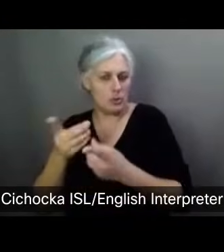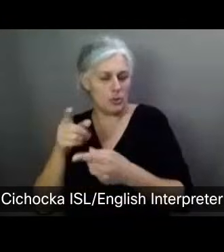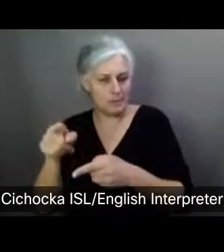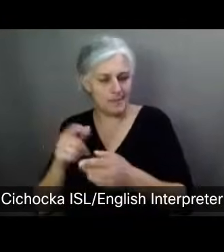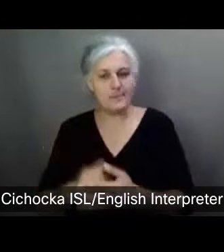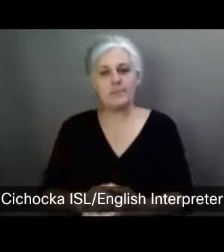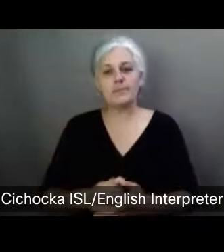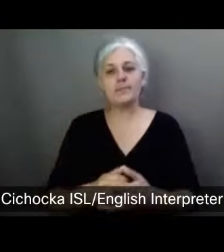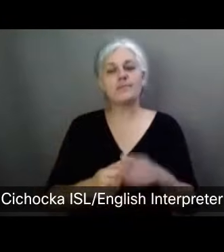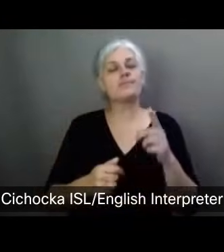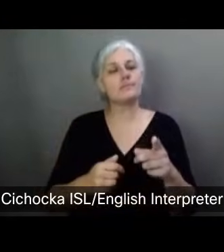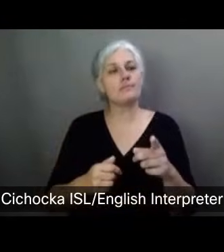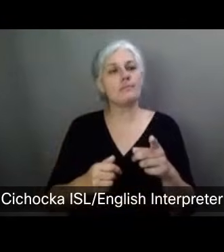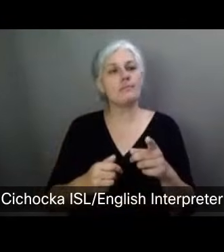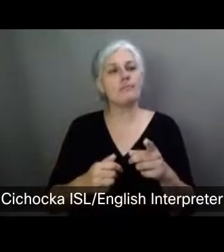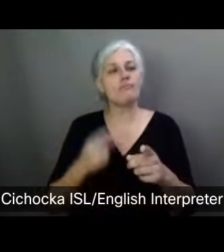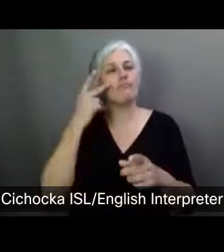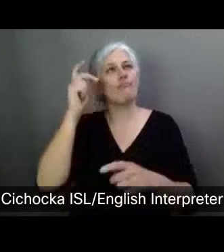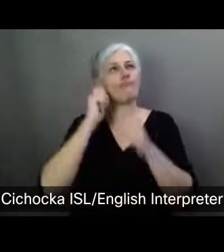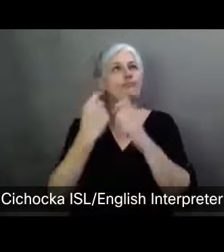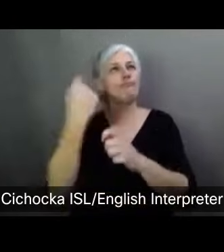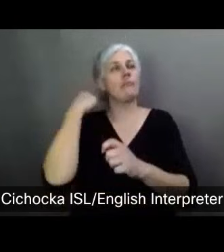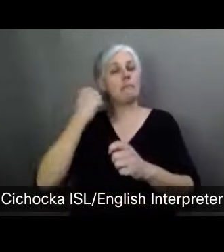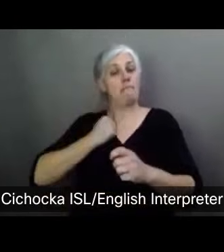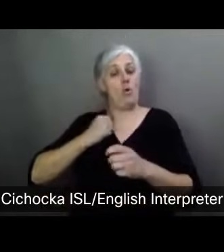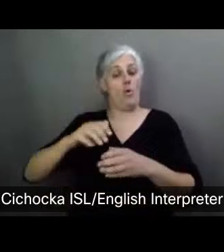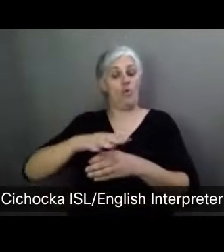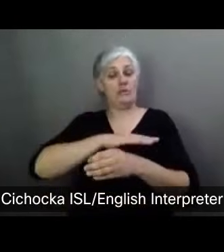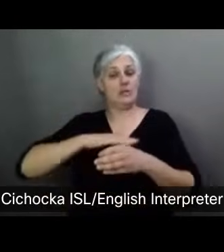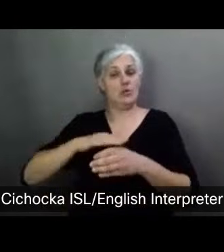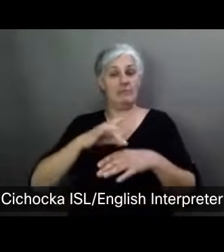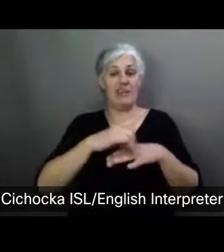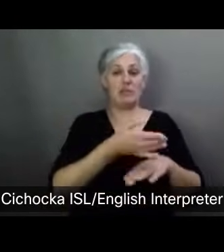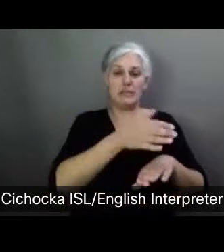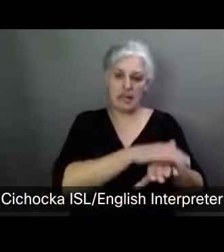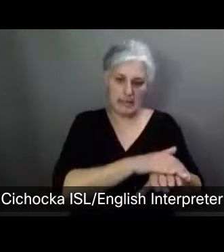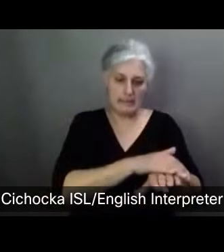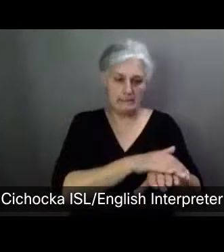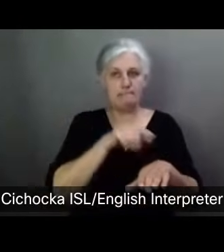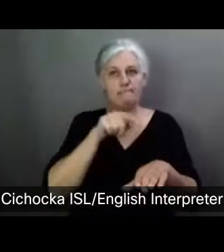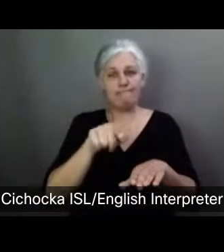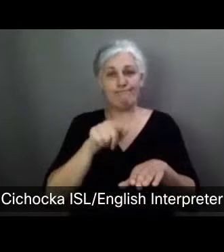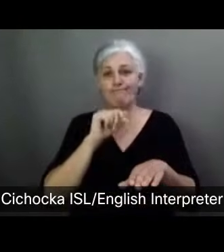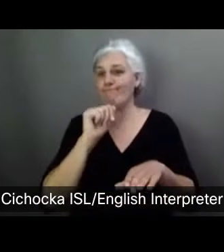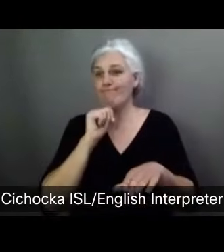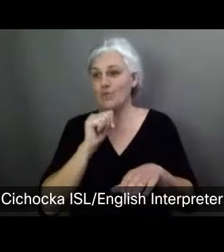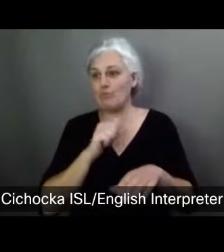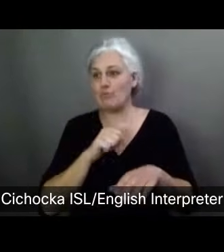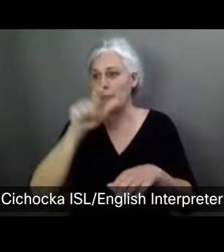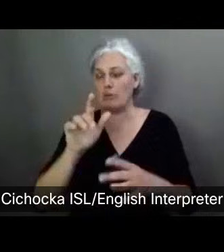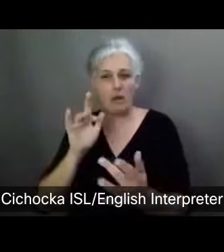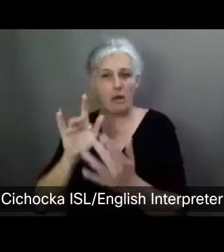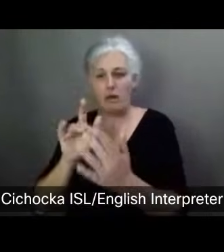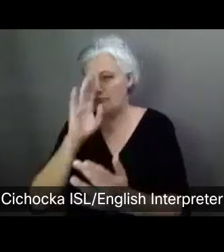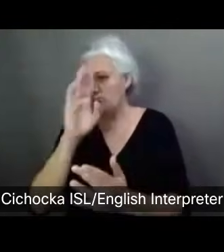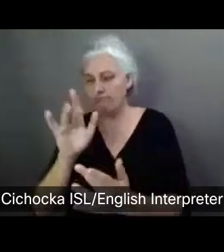I suppose when I reflect back to my own situation, after my husband died, there was no one point of contact, and I